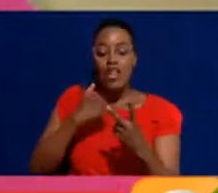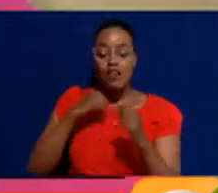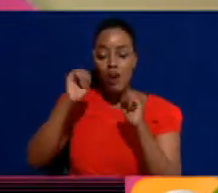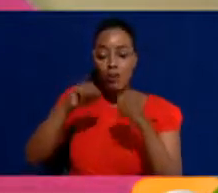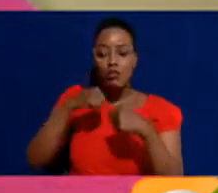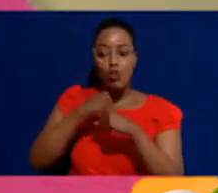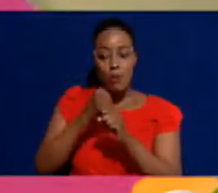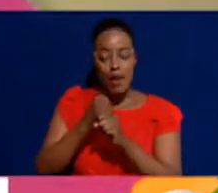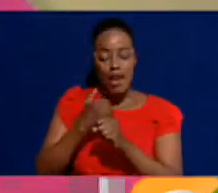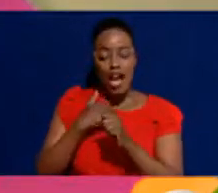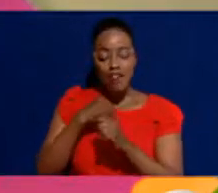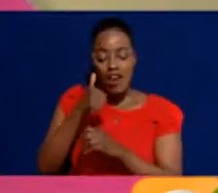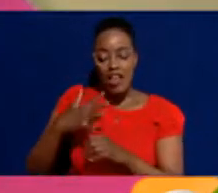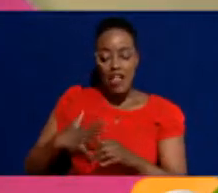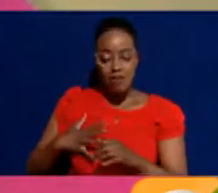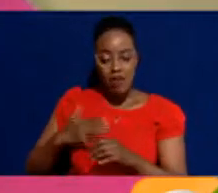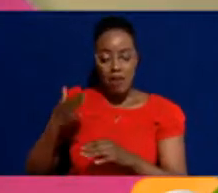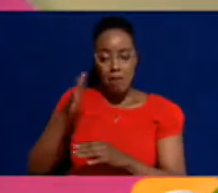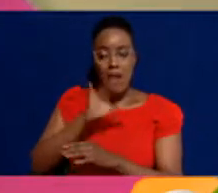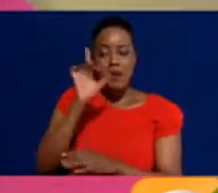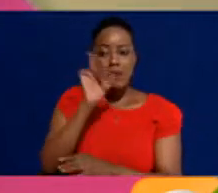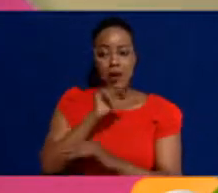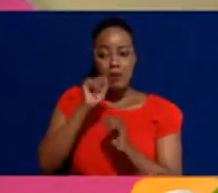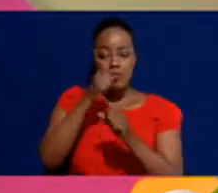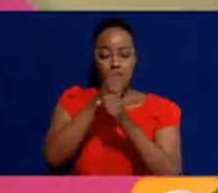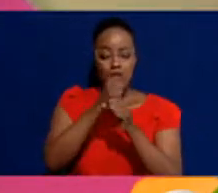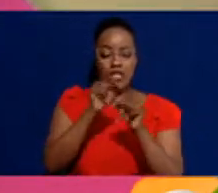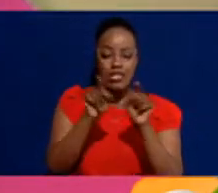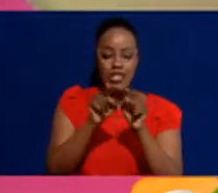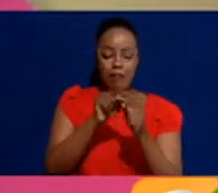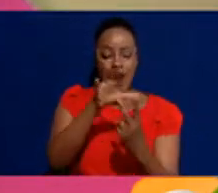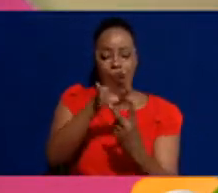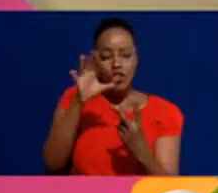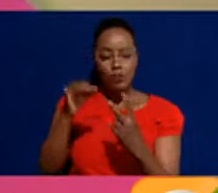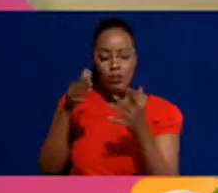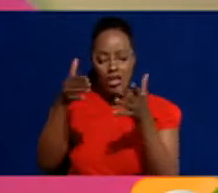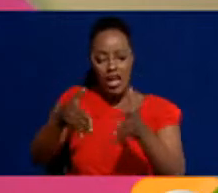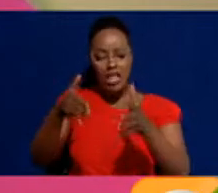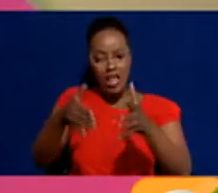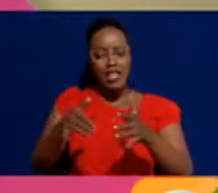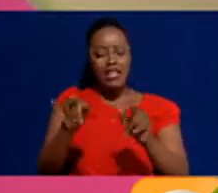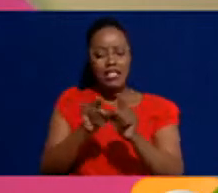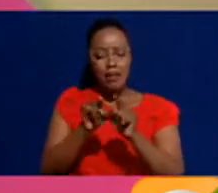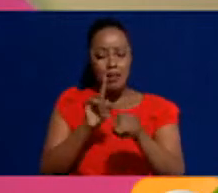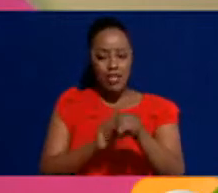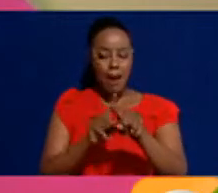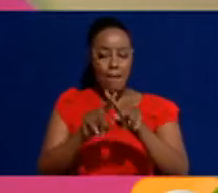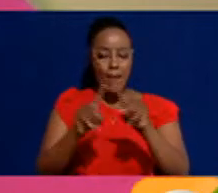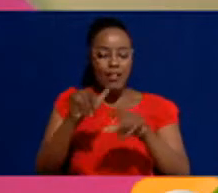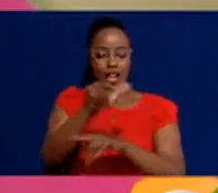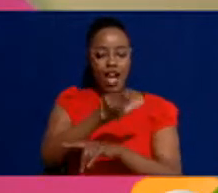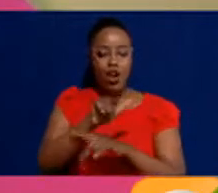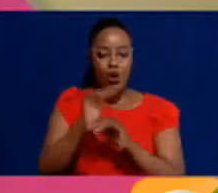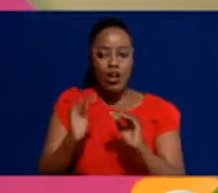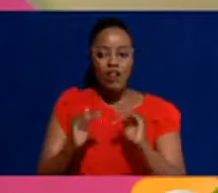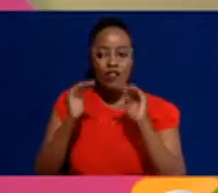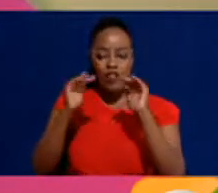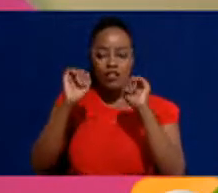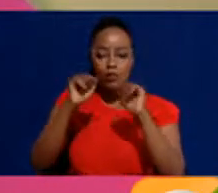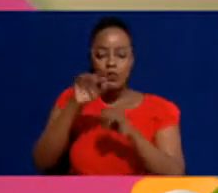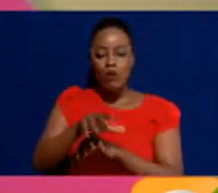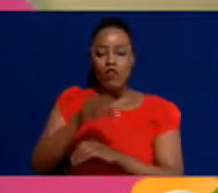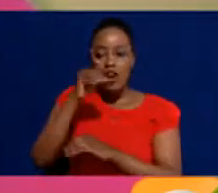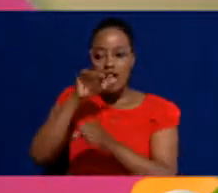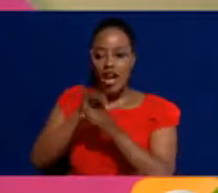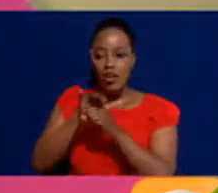reconstruction. We can do reconstruction either as an immediate option at that same sitting, but if it's locally advanced, you might find that for the most part